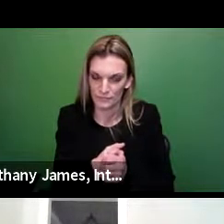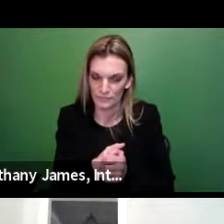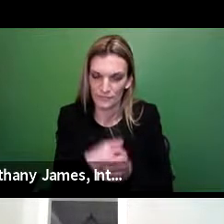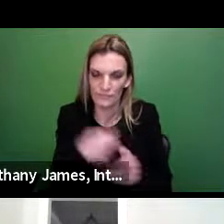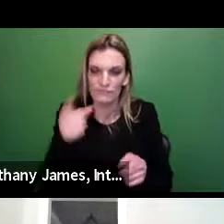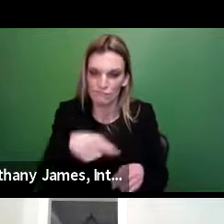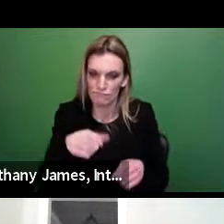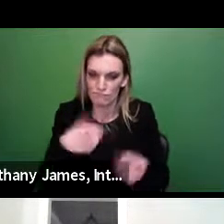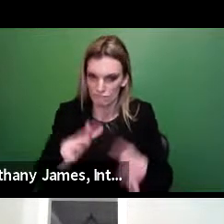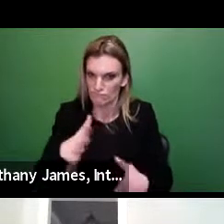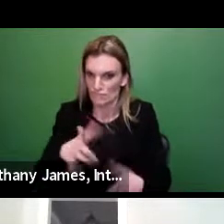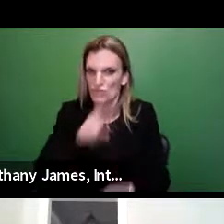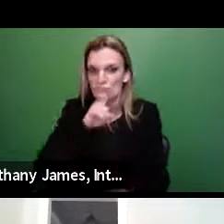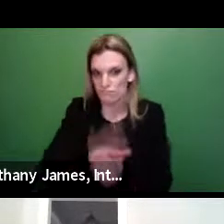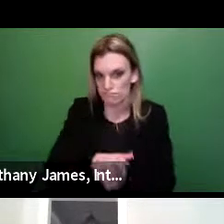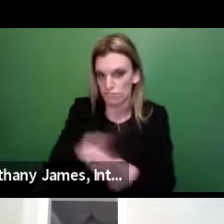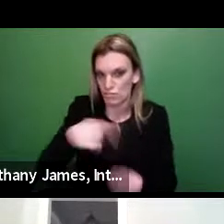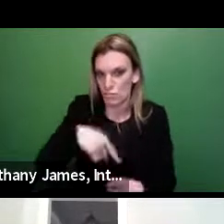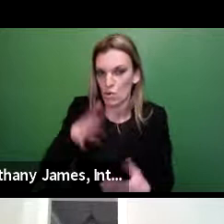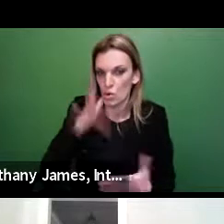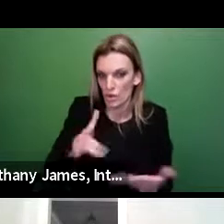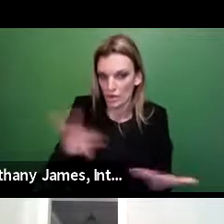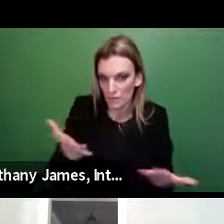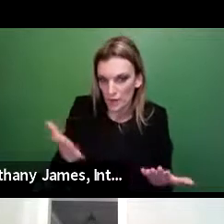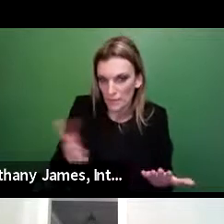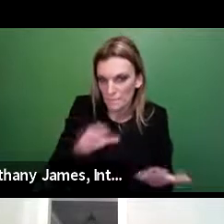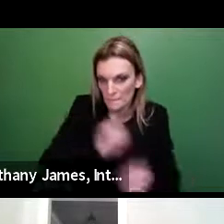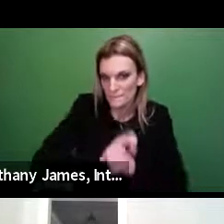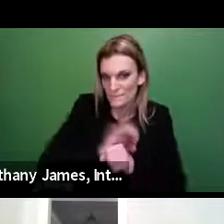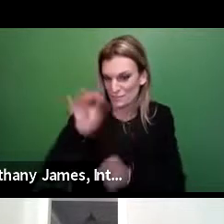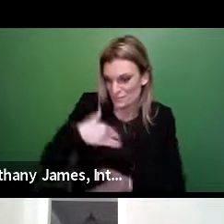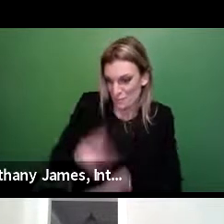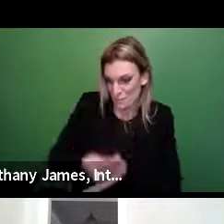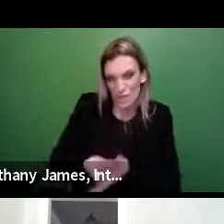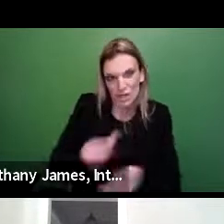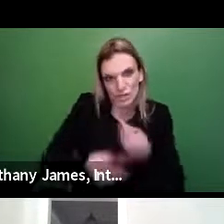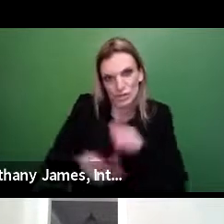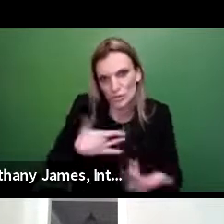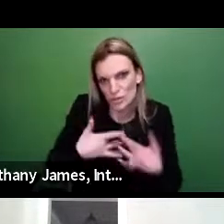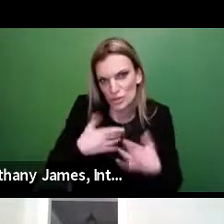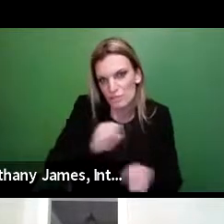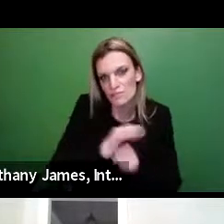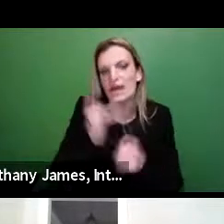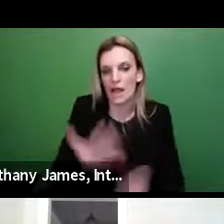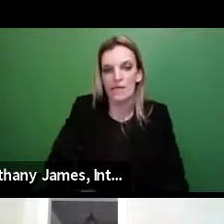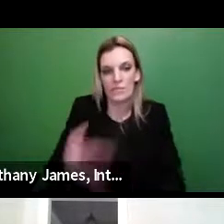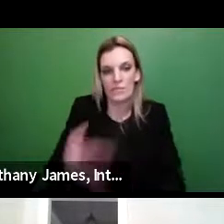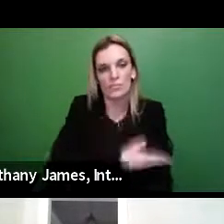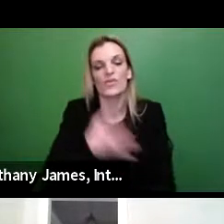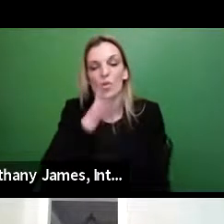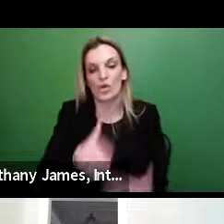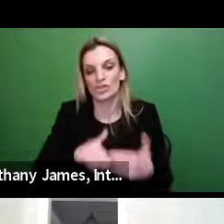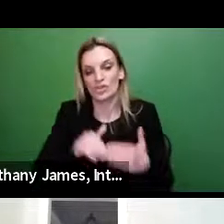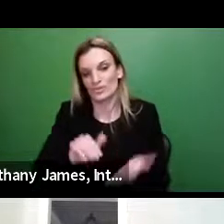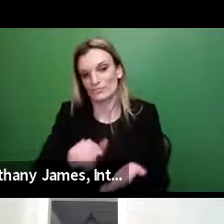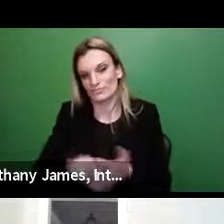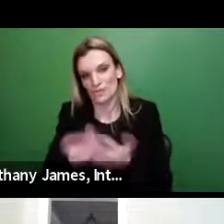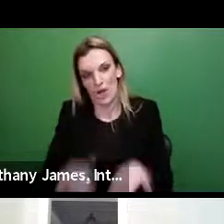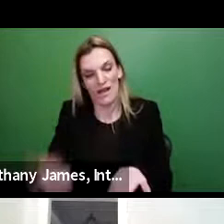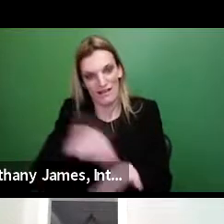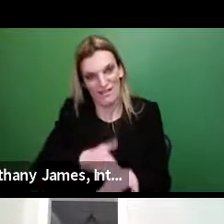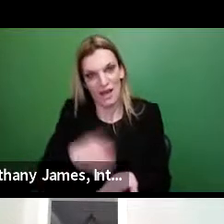reaffirmed and an updated enumeration profile study will begin in 2021. Okay.